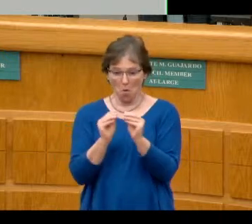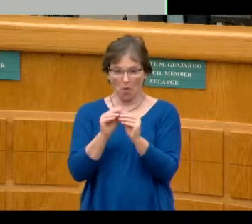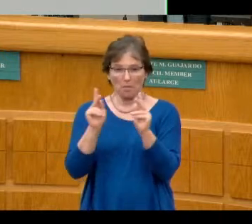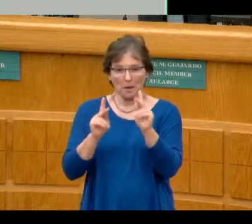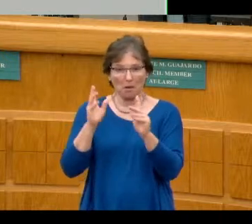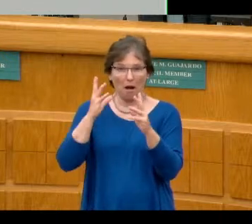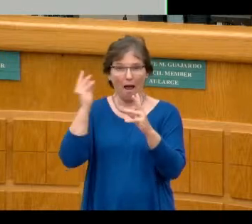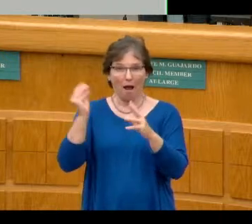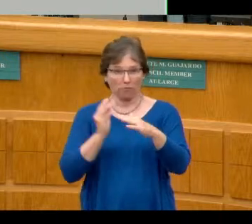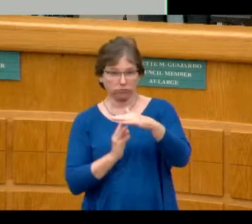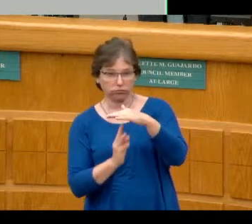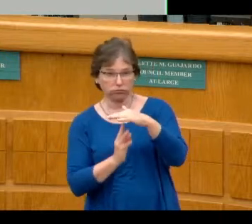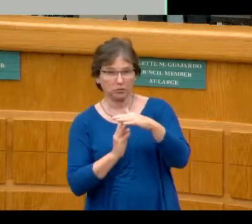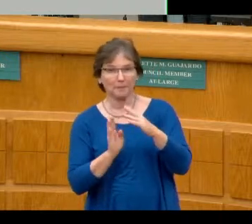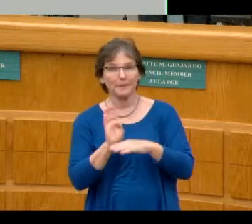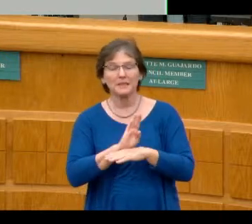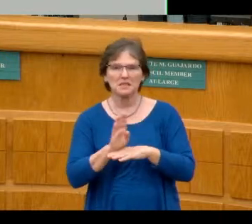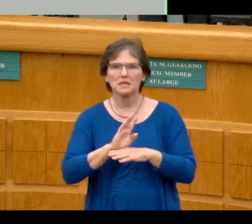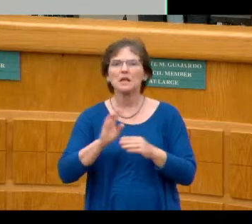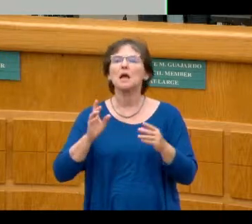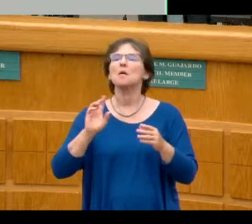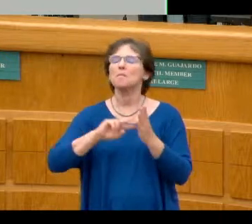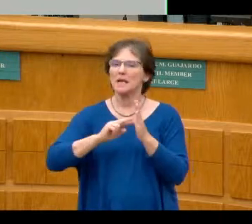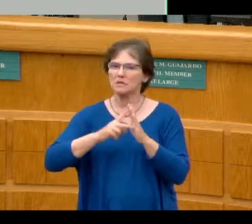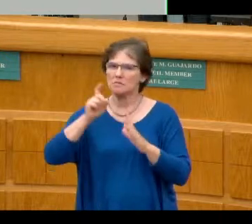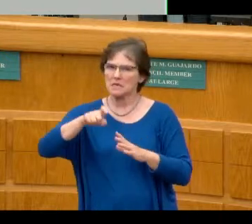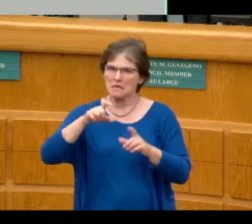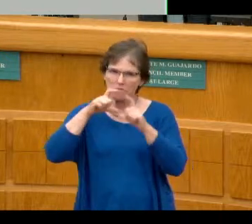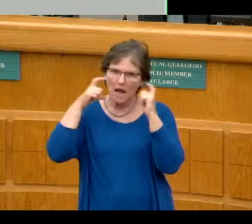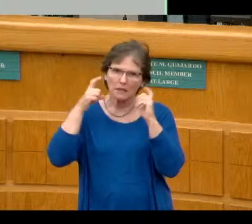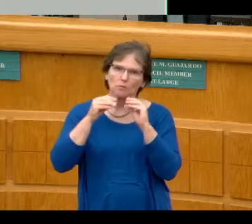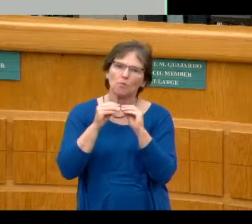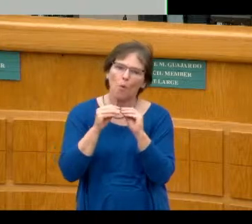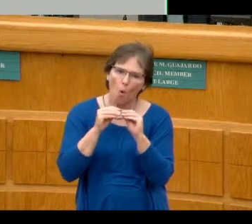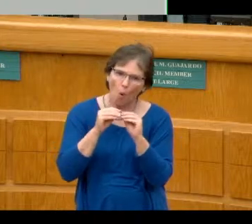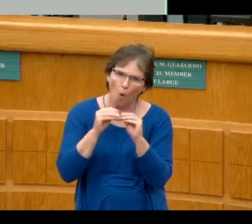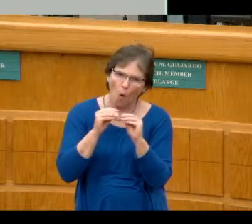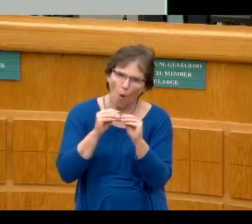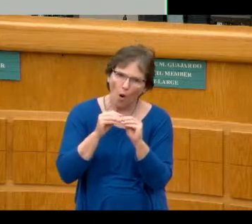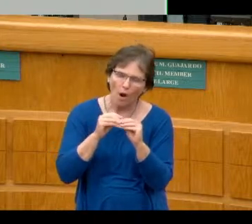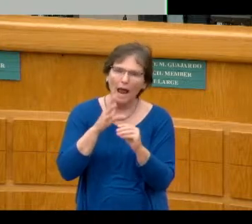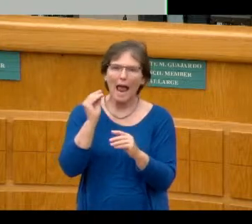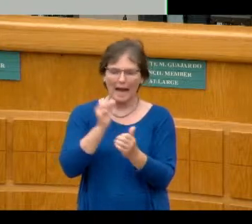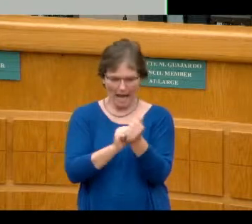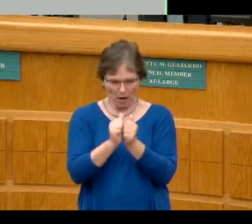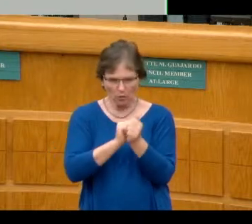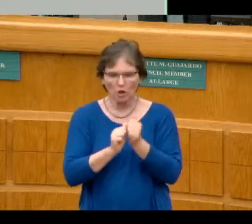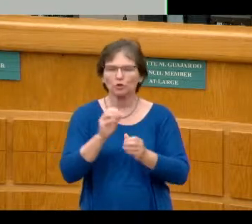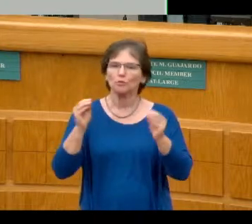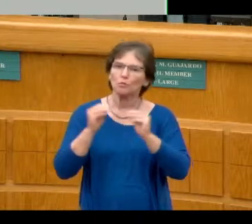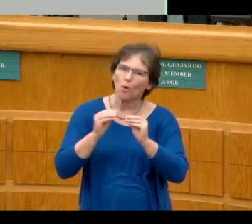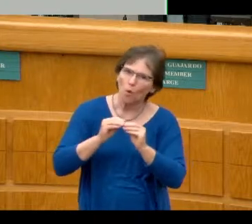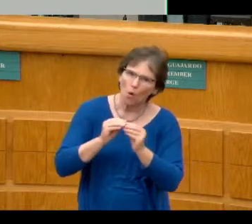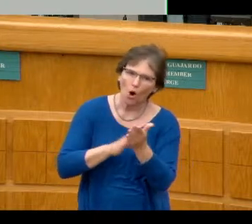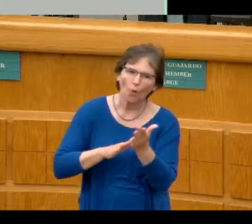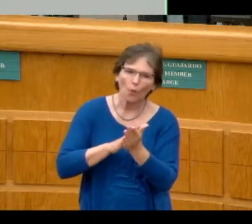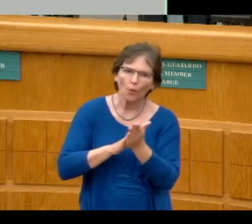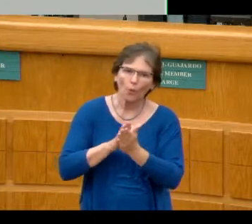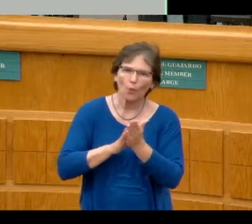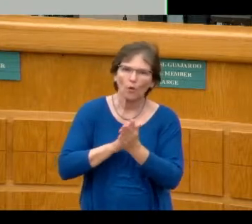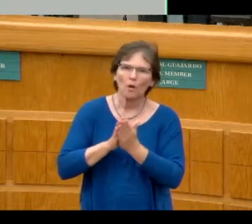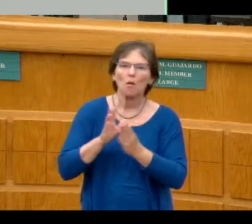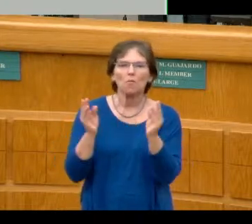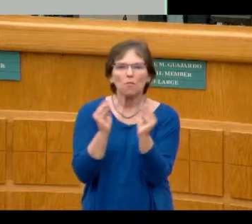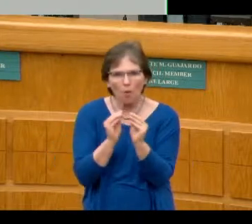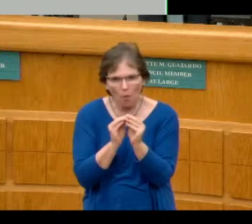social distancing become extremely important. It's not time, because we have higher occupancy or higher capacities,